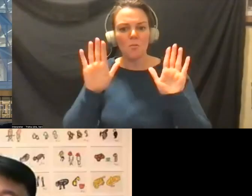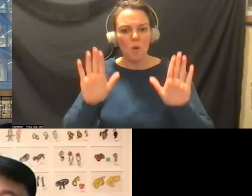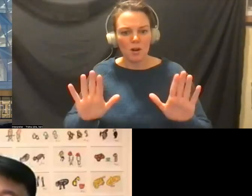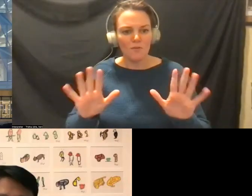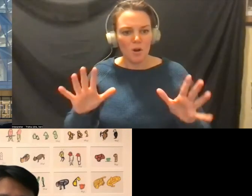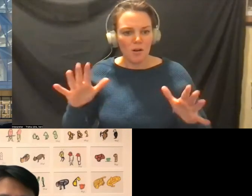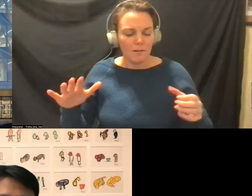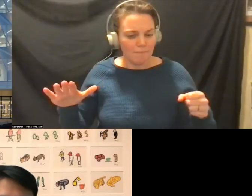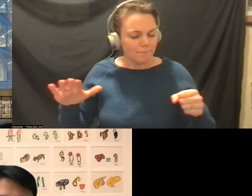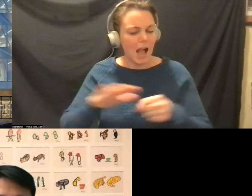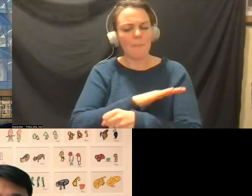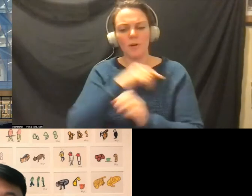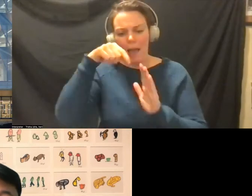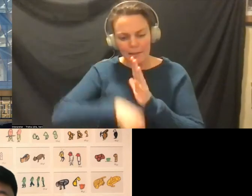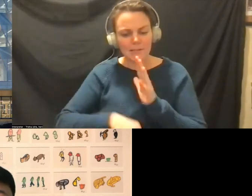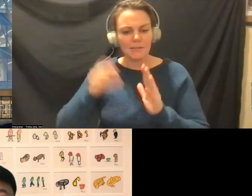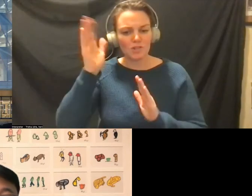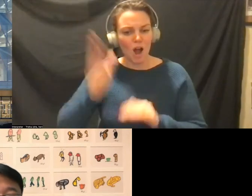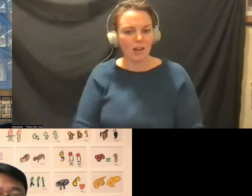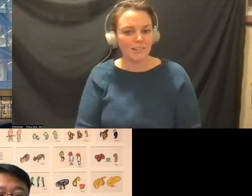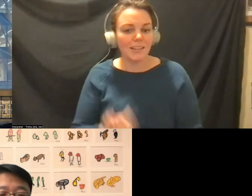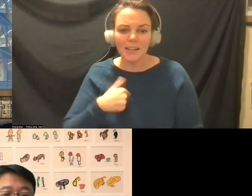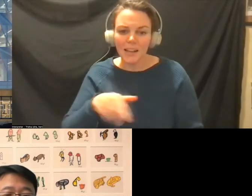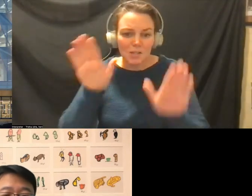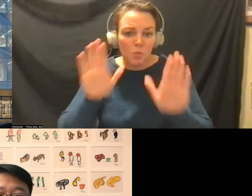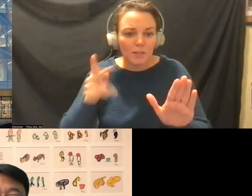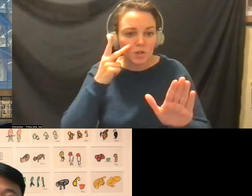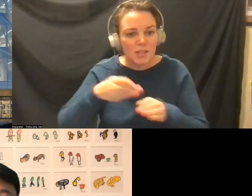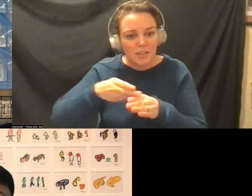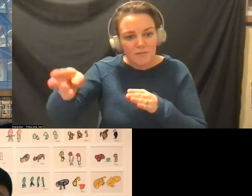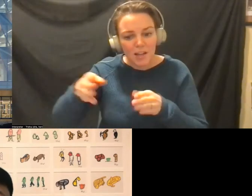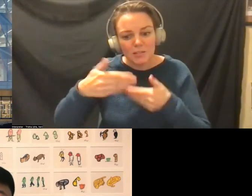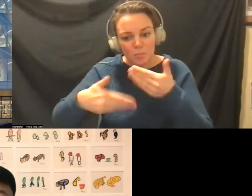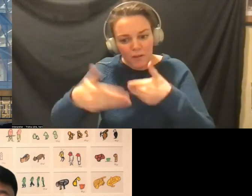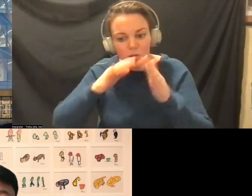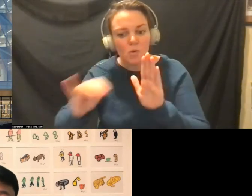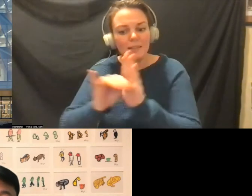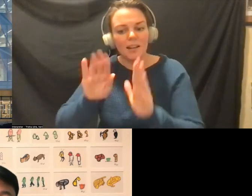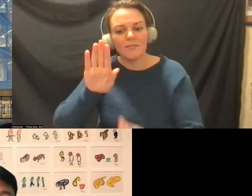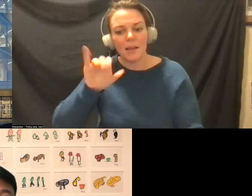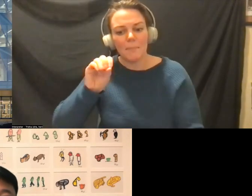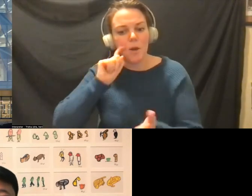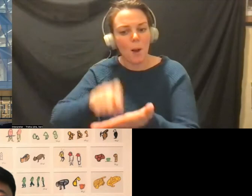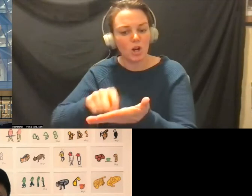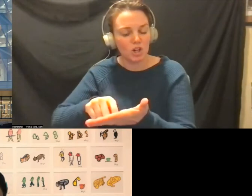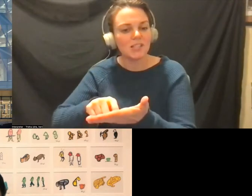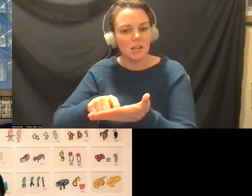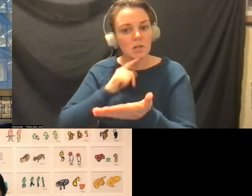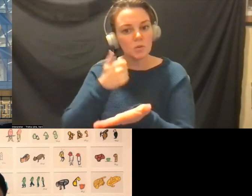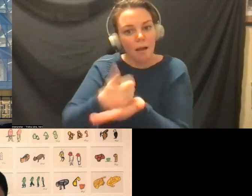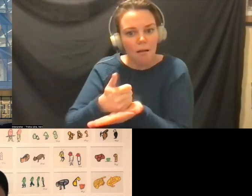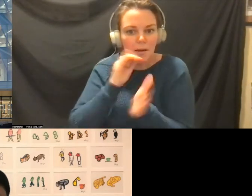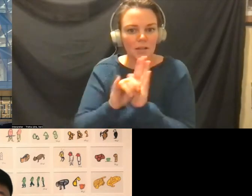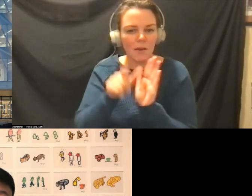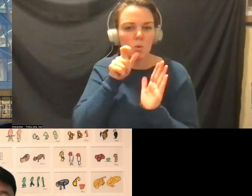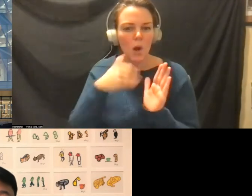And it's wonderful to see the field moving toward identification of biomarkers to identify the